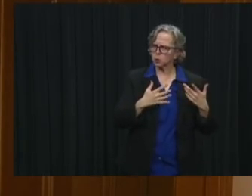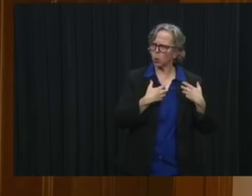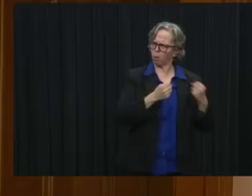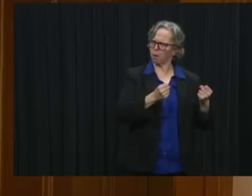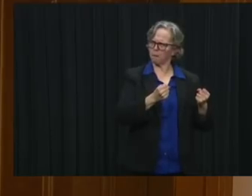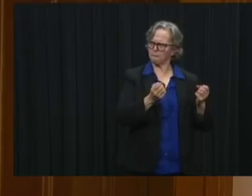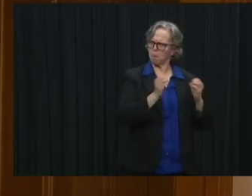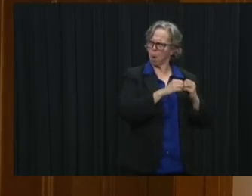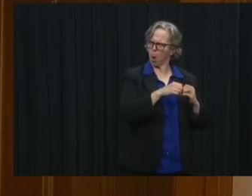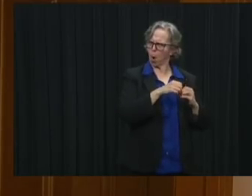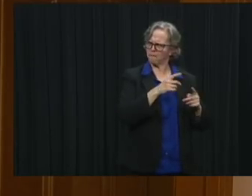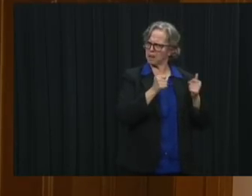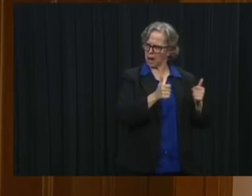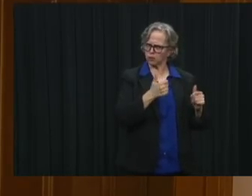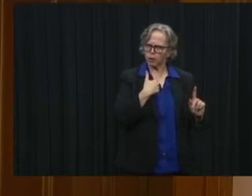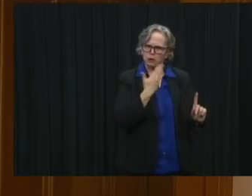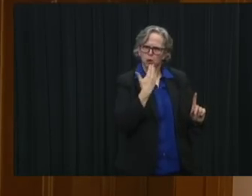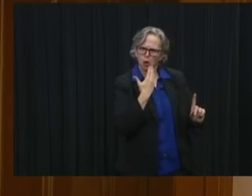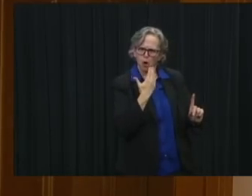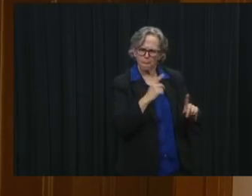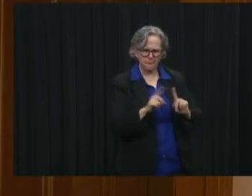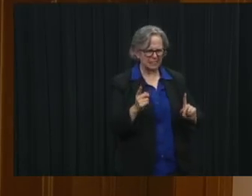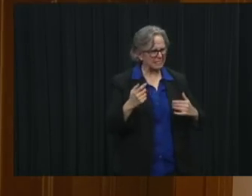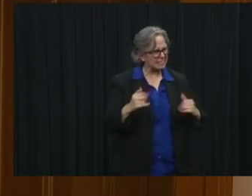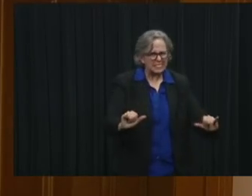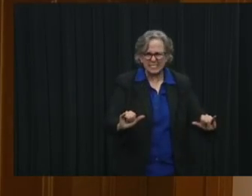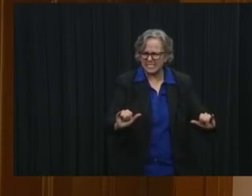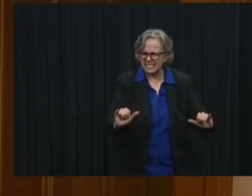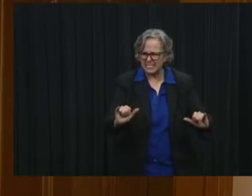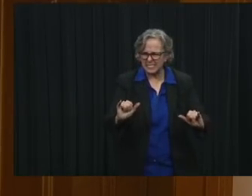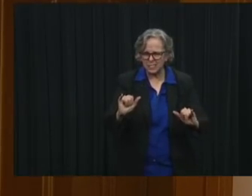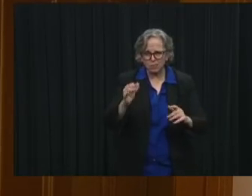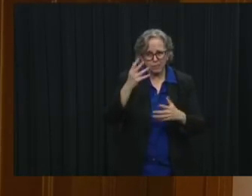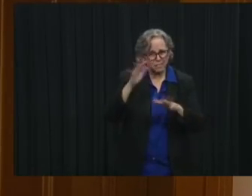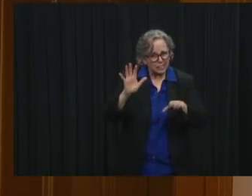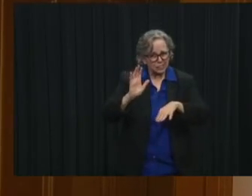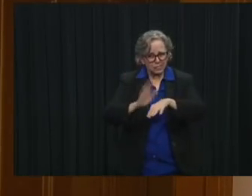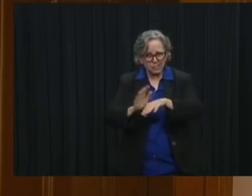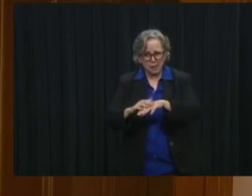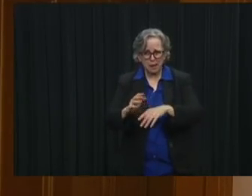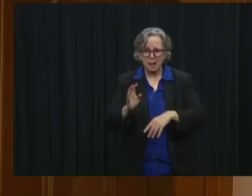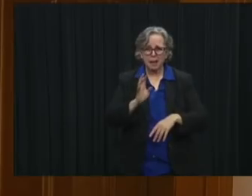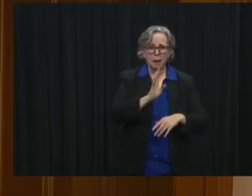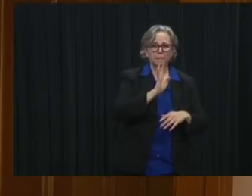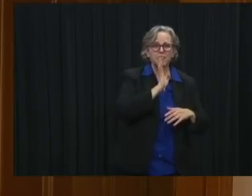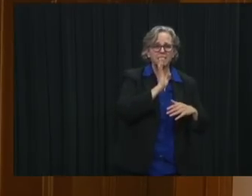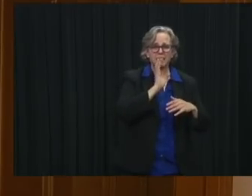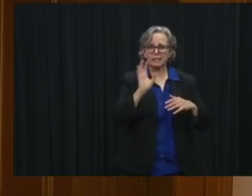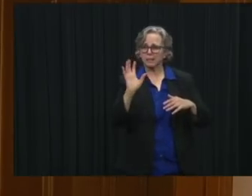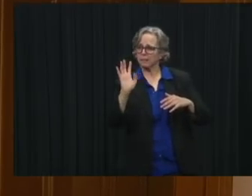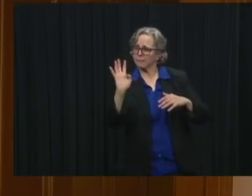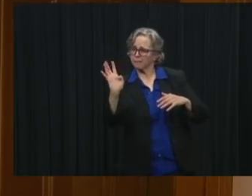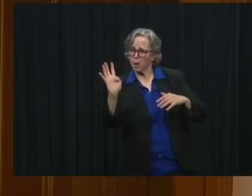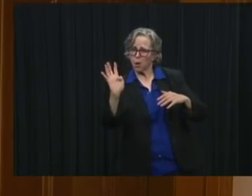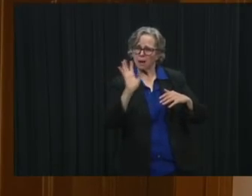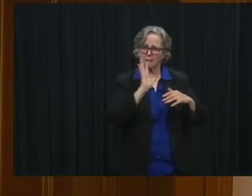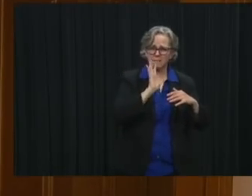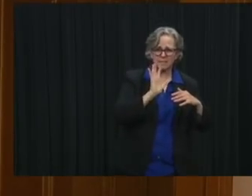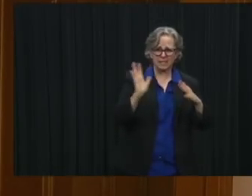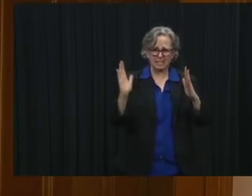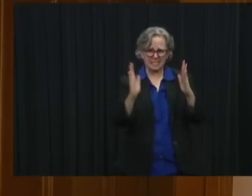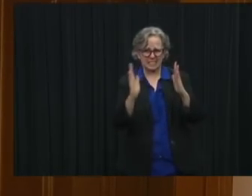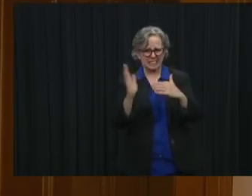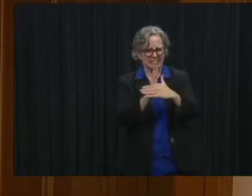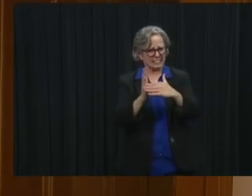but in our cases, remember I told you even in the 40 to 50-year-old age range, it can be very dangerous to get 1